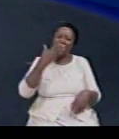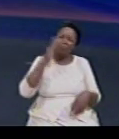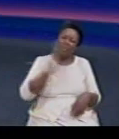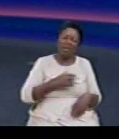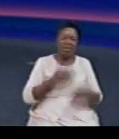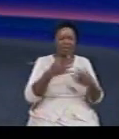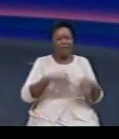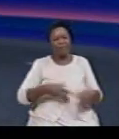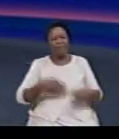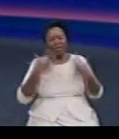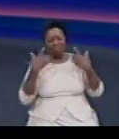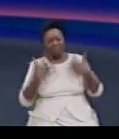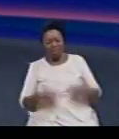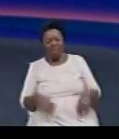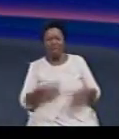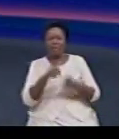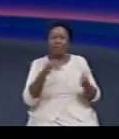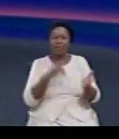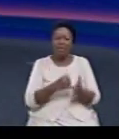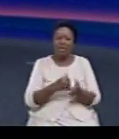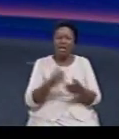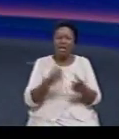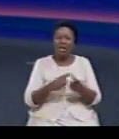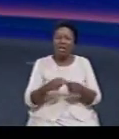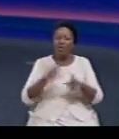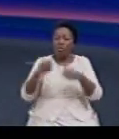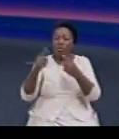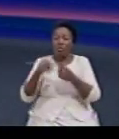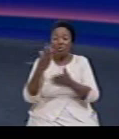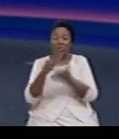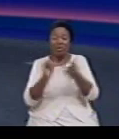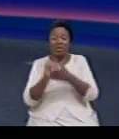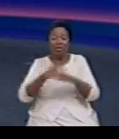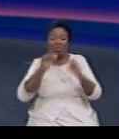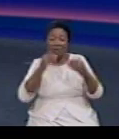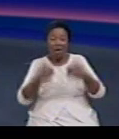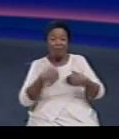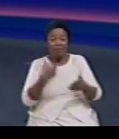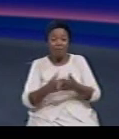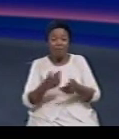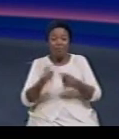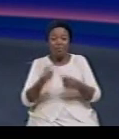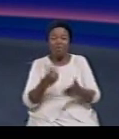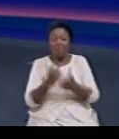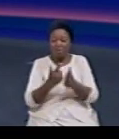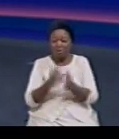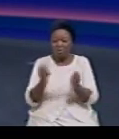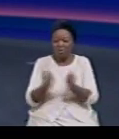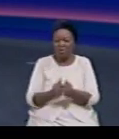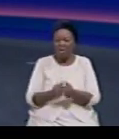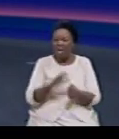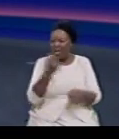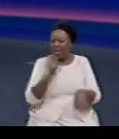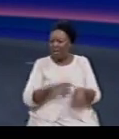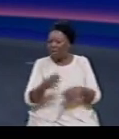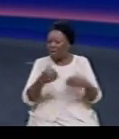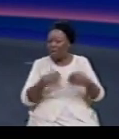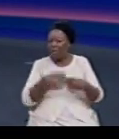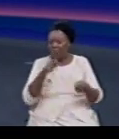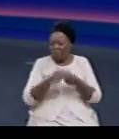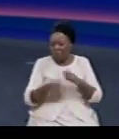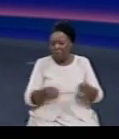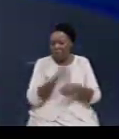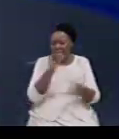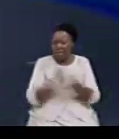bankrupt himself. What's that good doing? Whenever we have any challenge, most of us don't think, and most of us don't